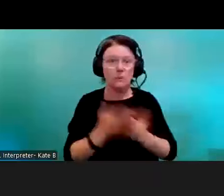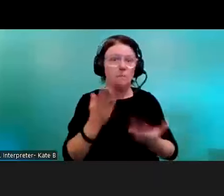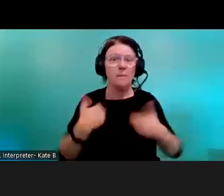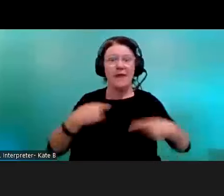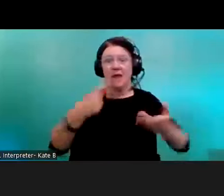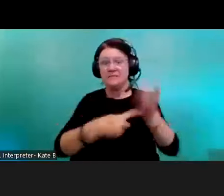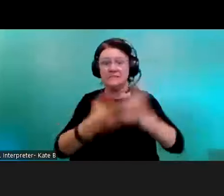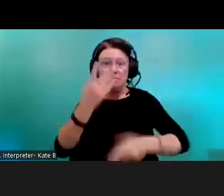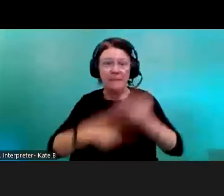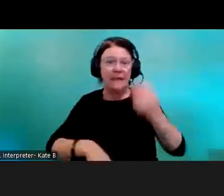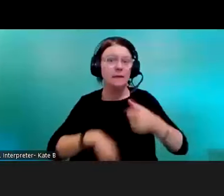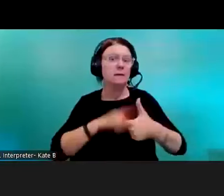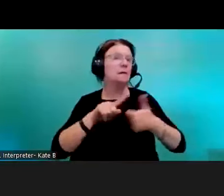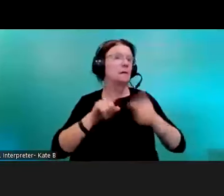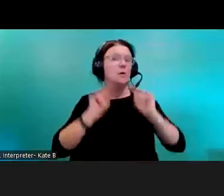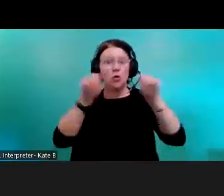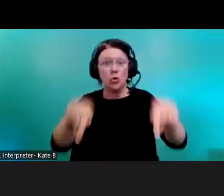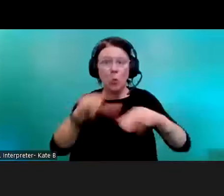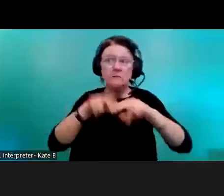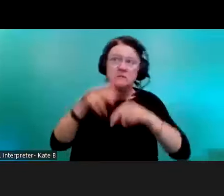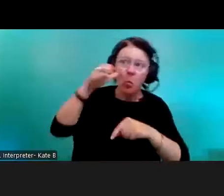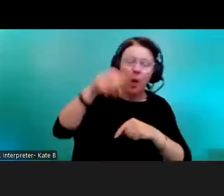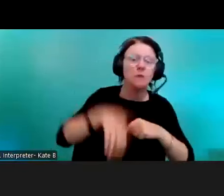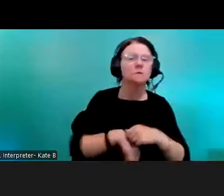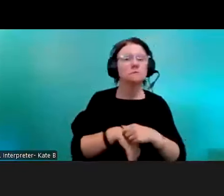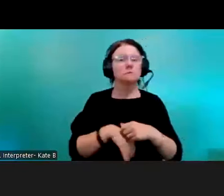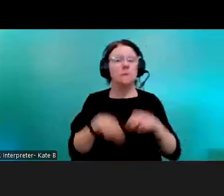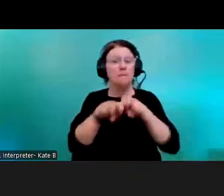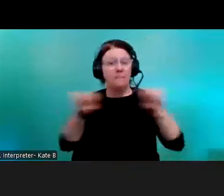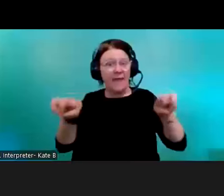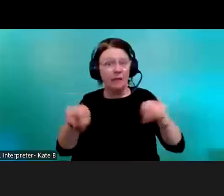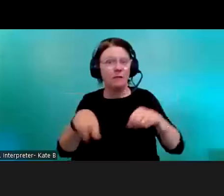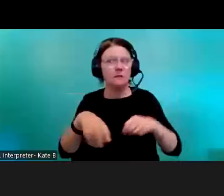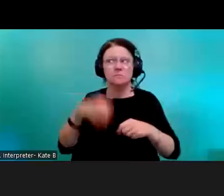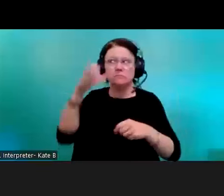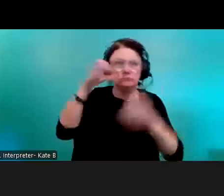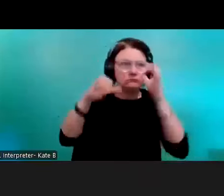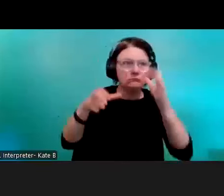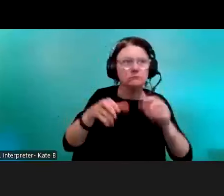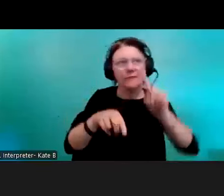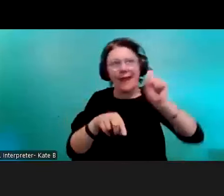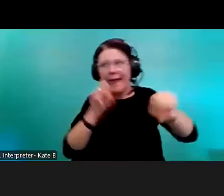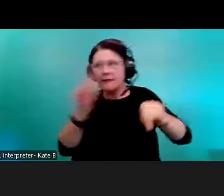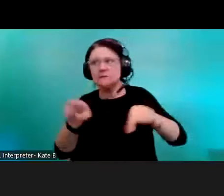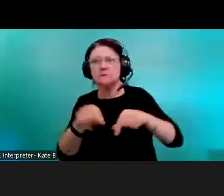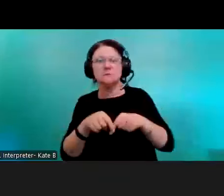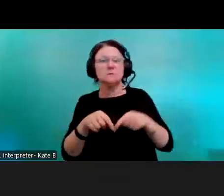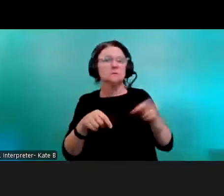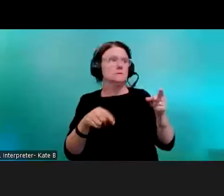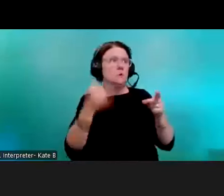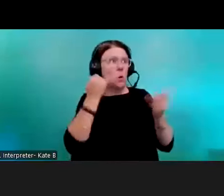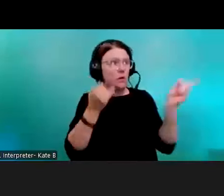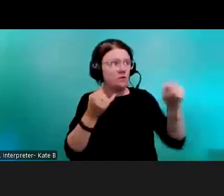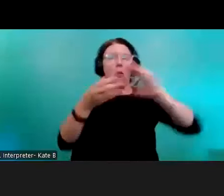Have, FaceTime with the people who want to represent you in our government and make sure that your issues are on